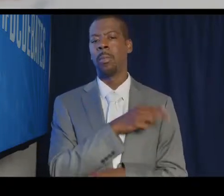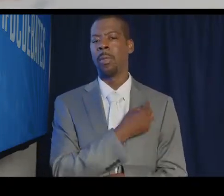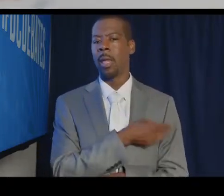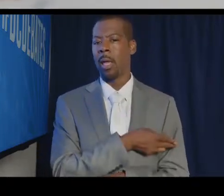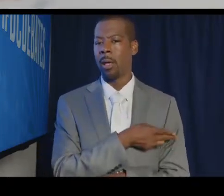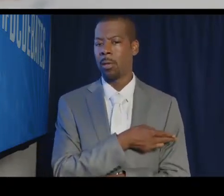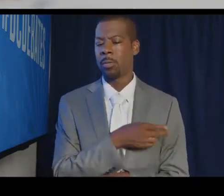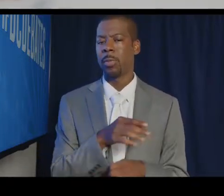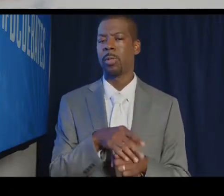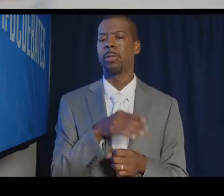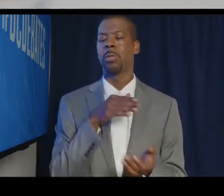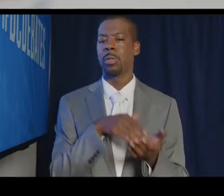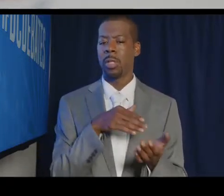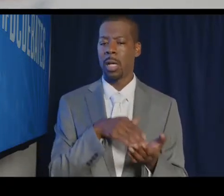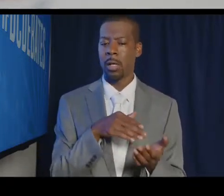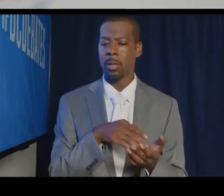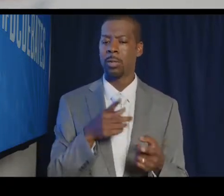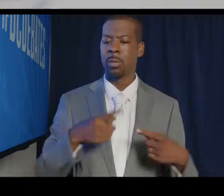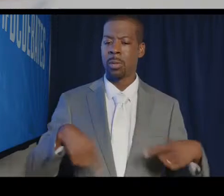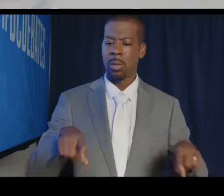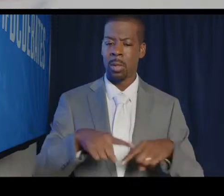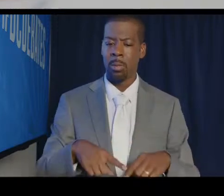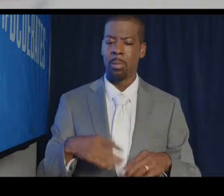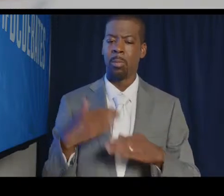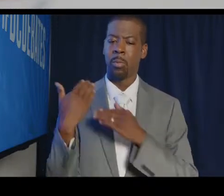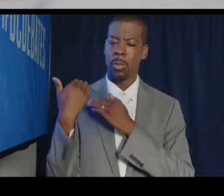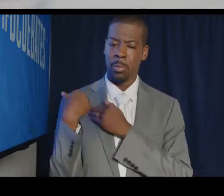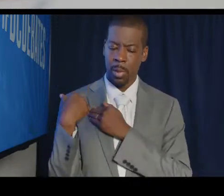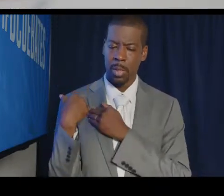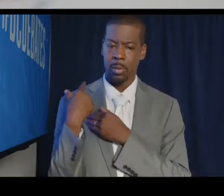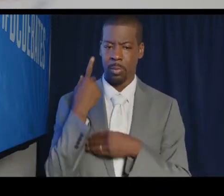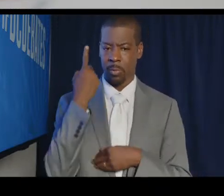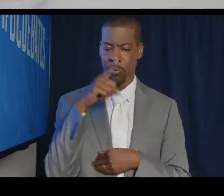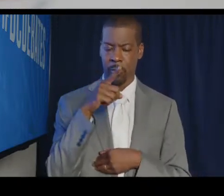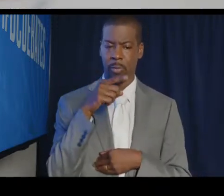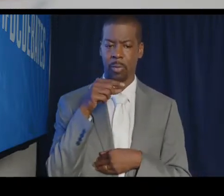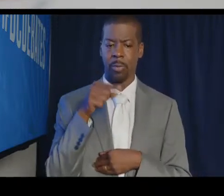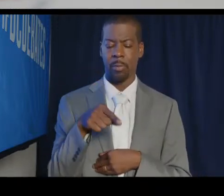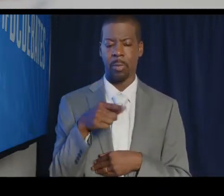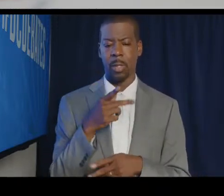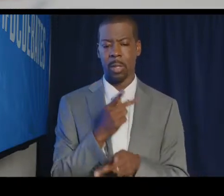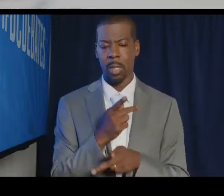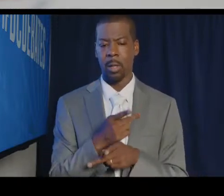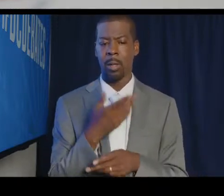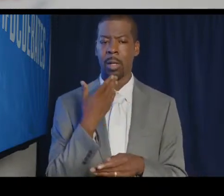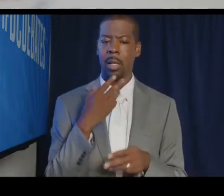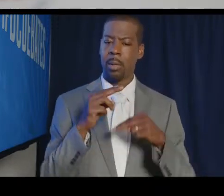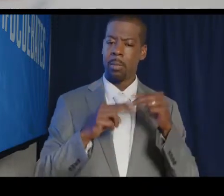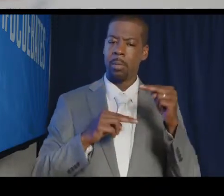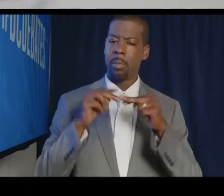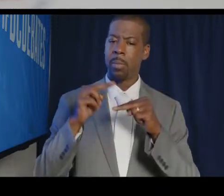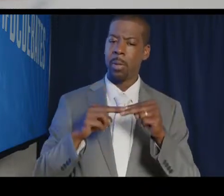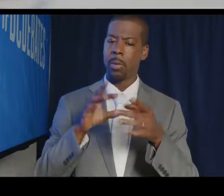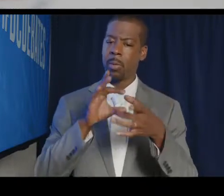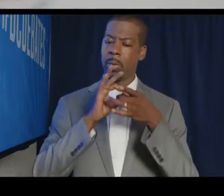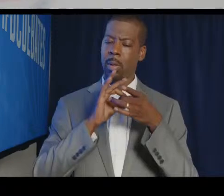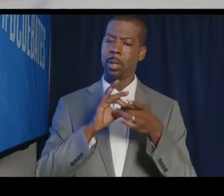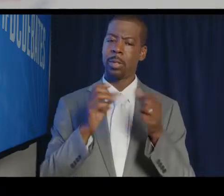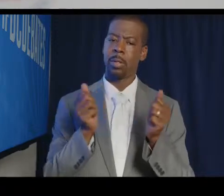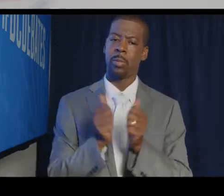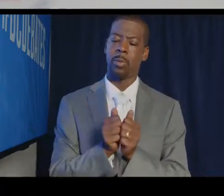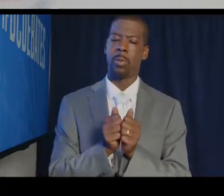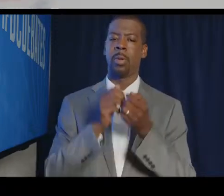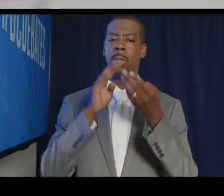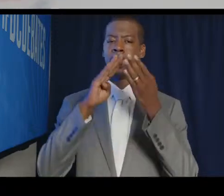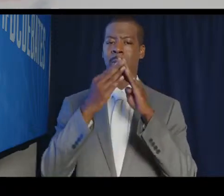care and that they are there and that they are responsible for the care. And it's a relationship that has to be built with the community all over again. And it's been severed